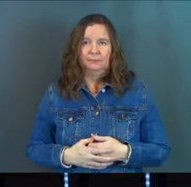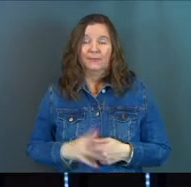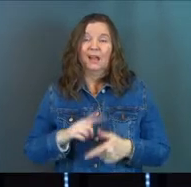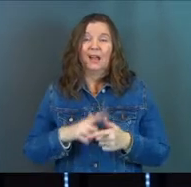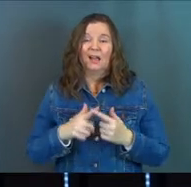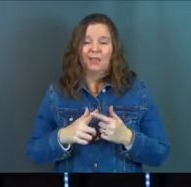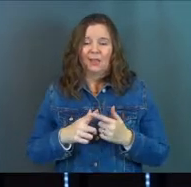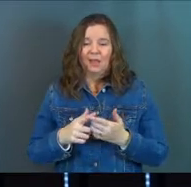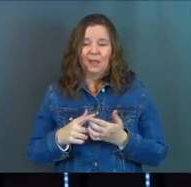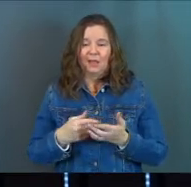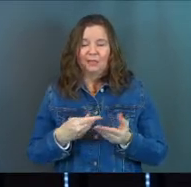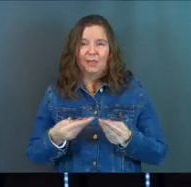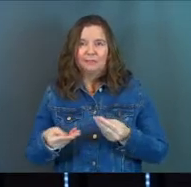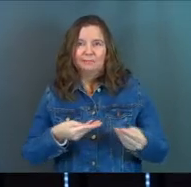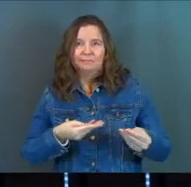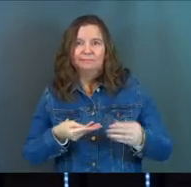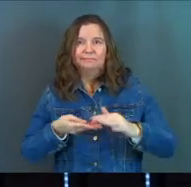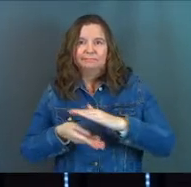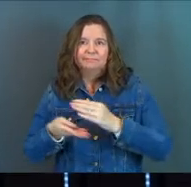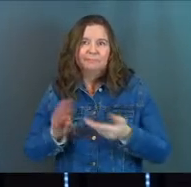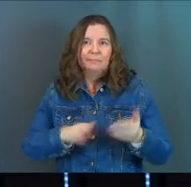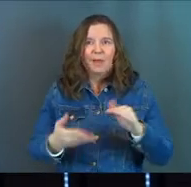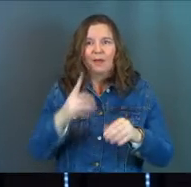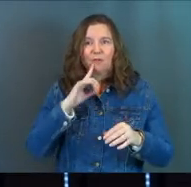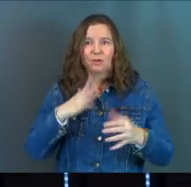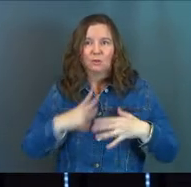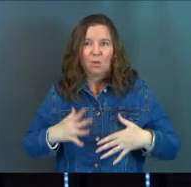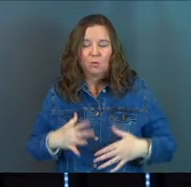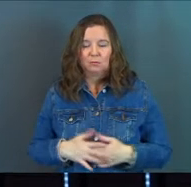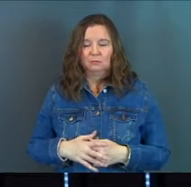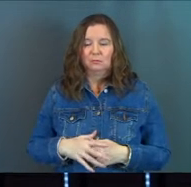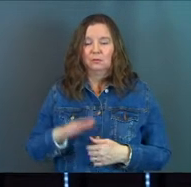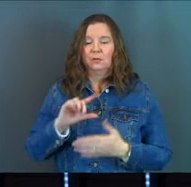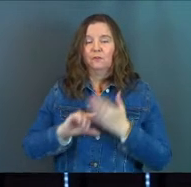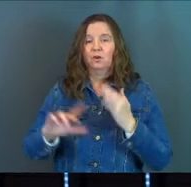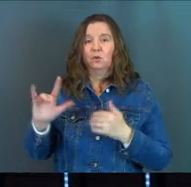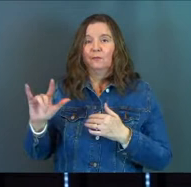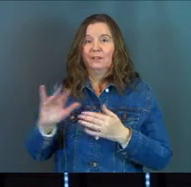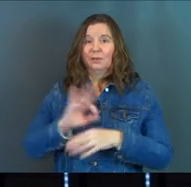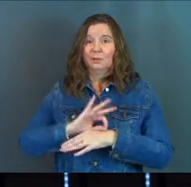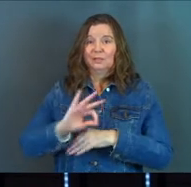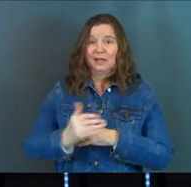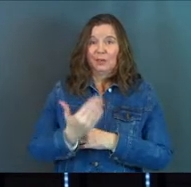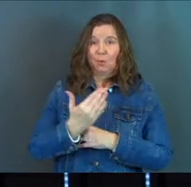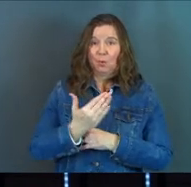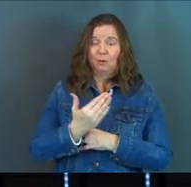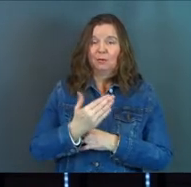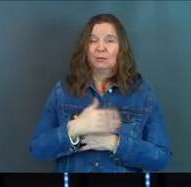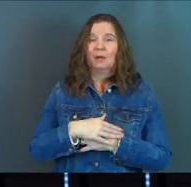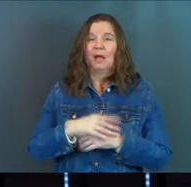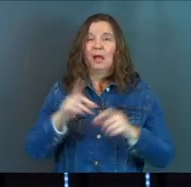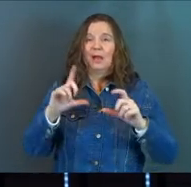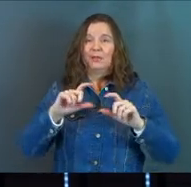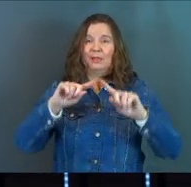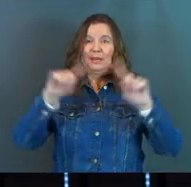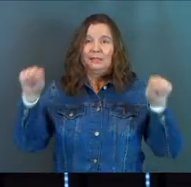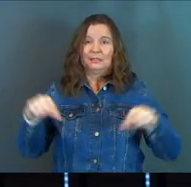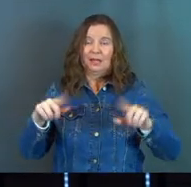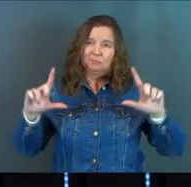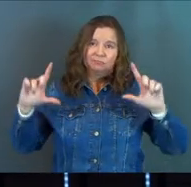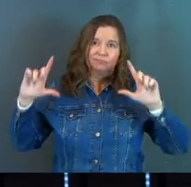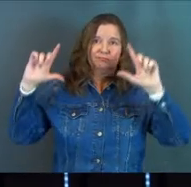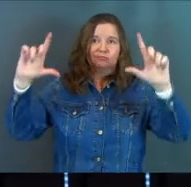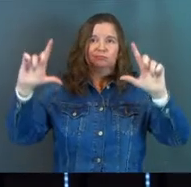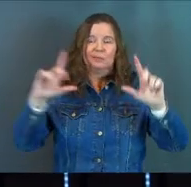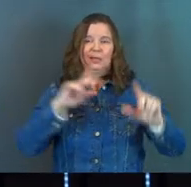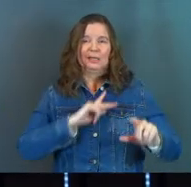they bargained for his clothes. Verse 25, it was 9 o'clock in the morning when they crucified him, and a sign announced the charge against him. It